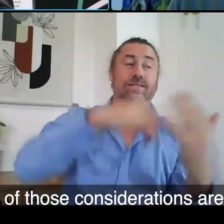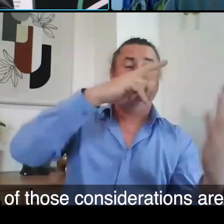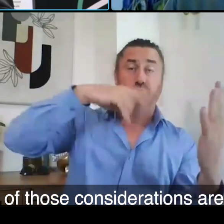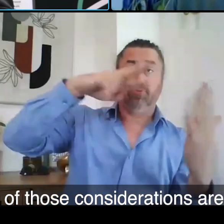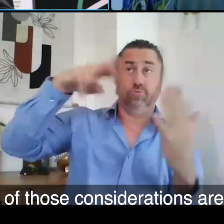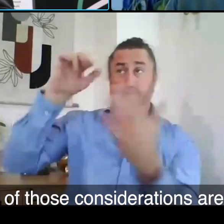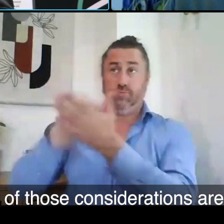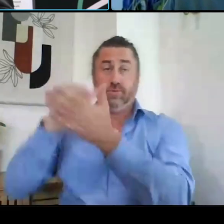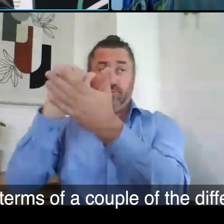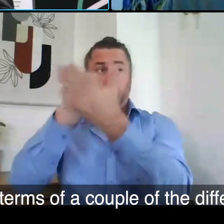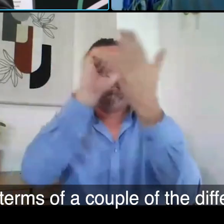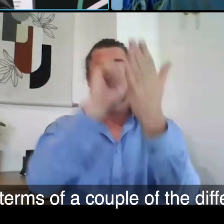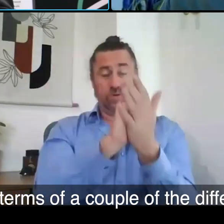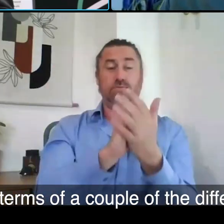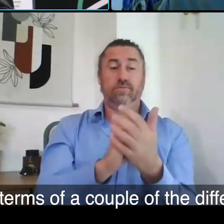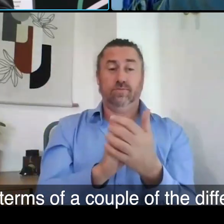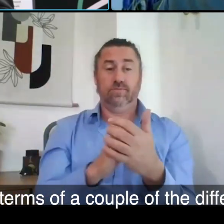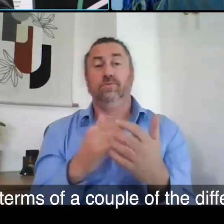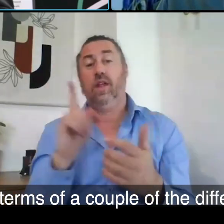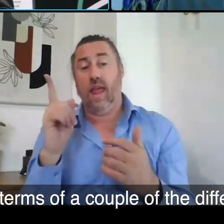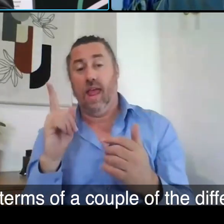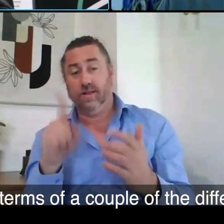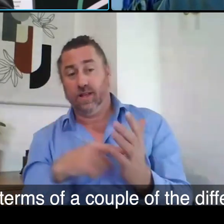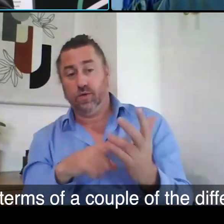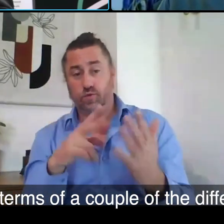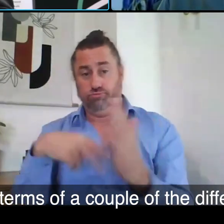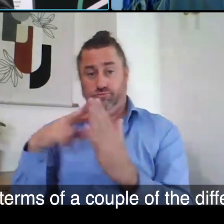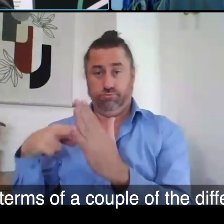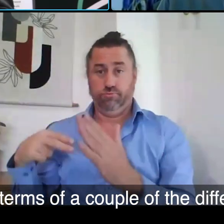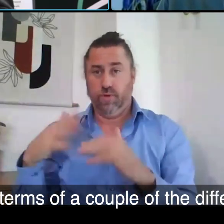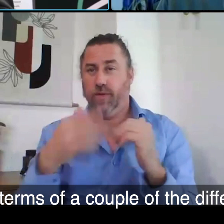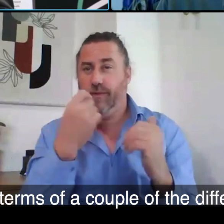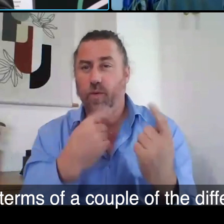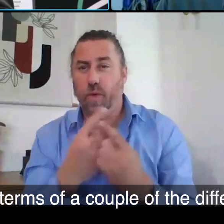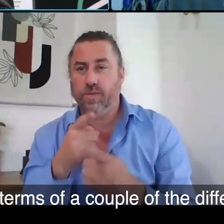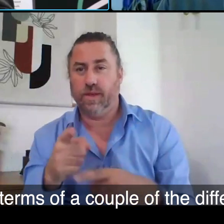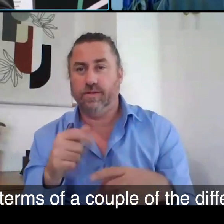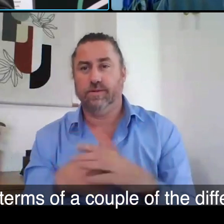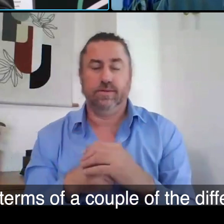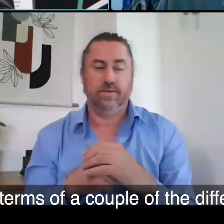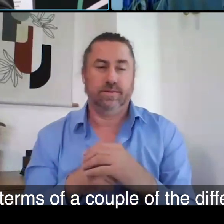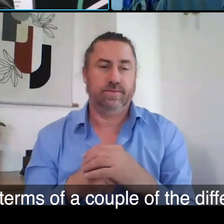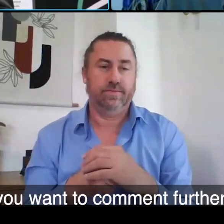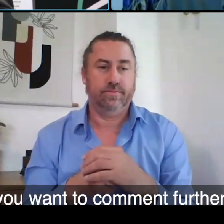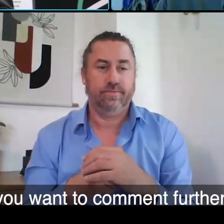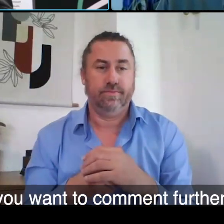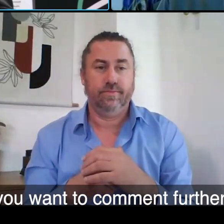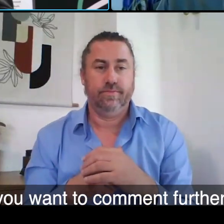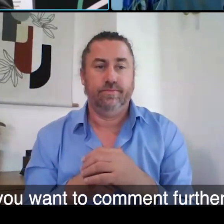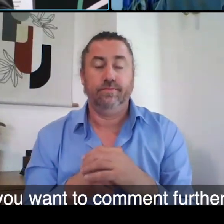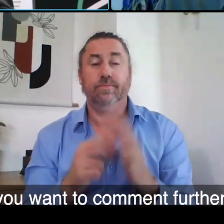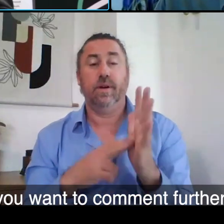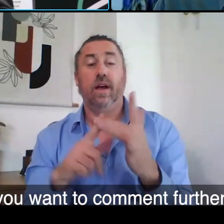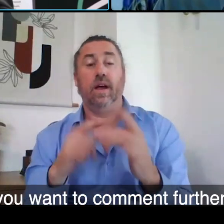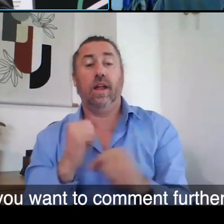those considerations are live at the moment in terms of a couple of the different vaccines. But Nigel, do you want